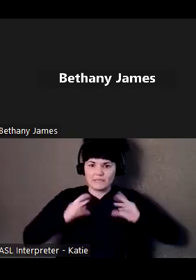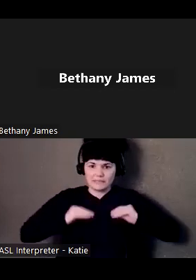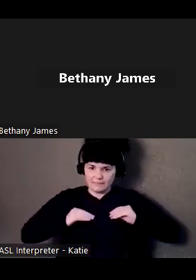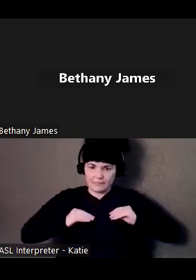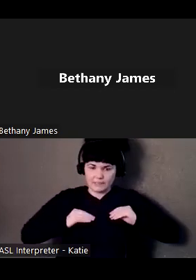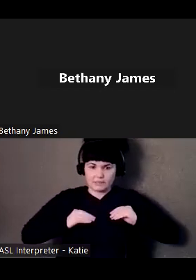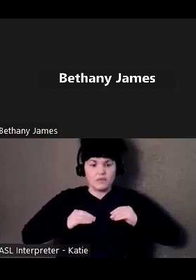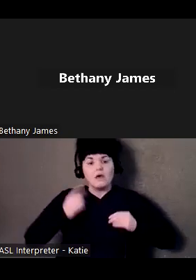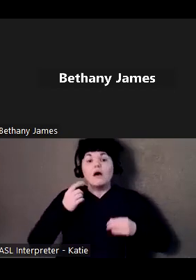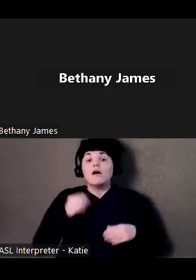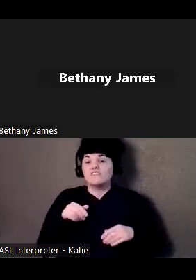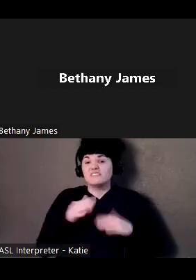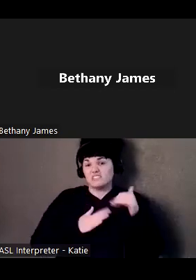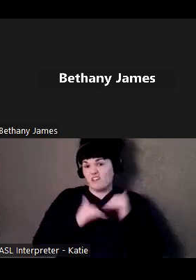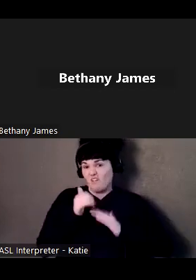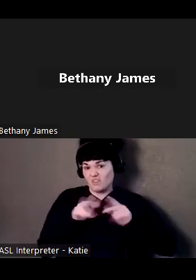discomfort.